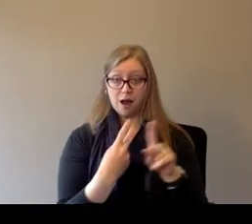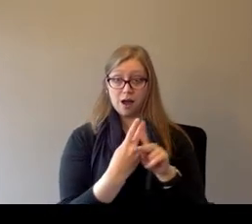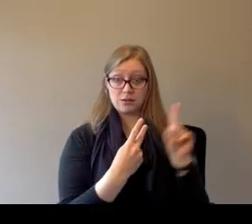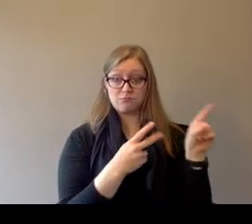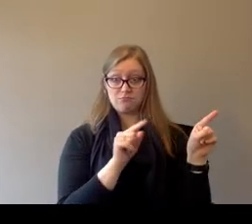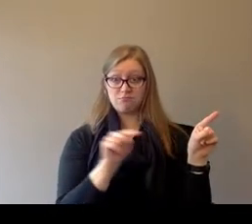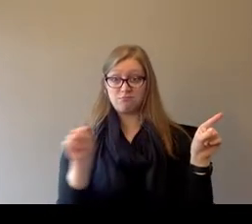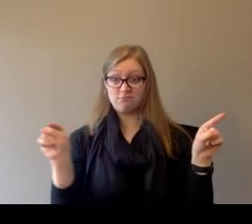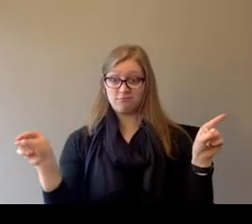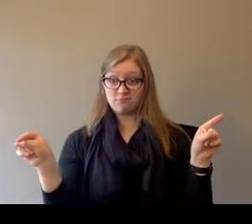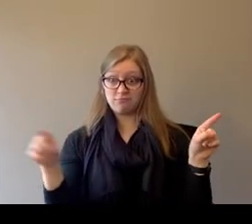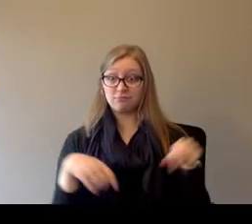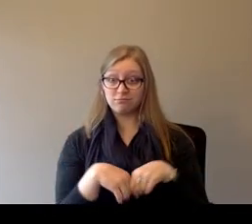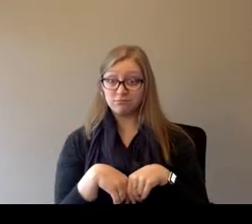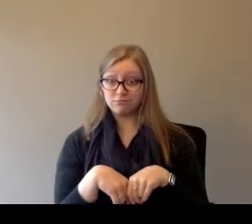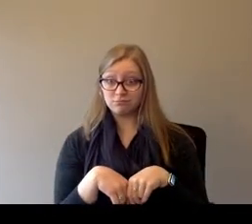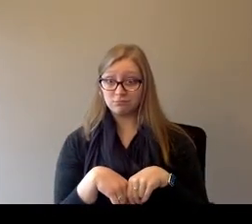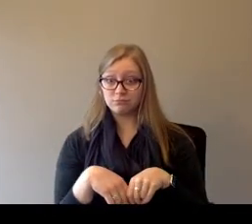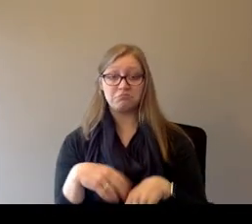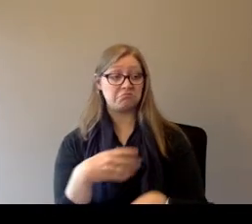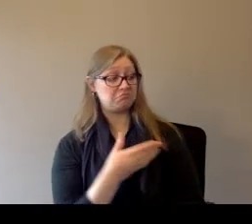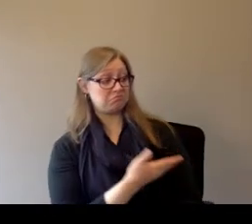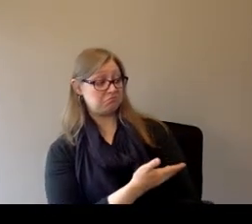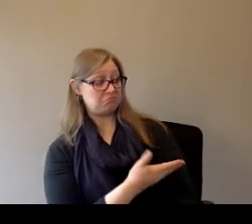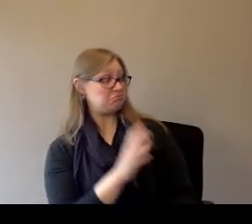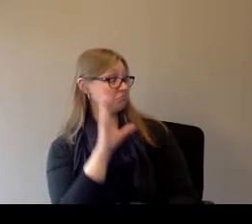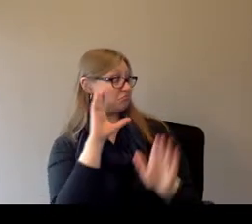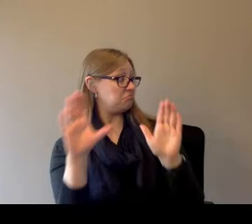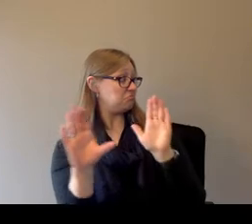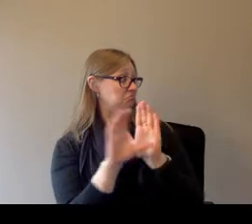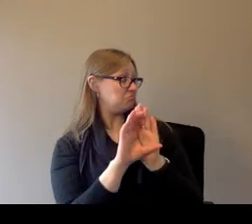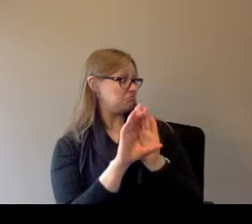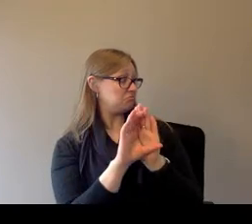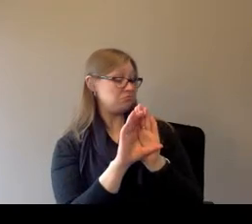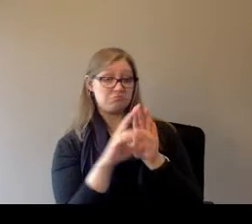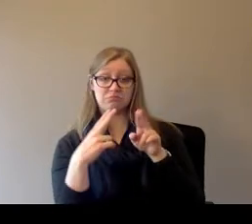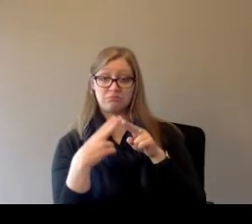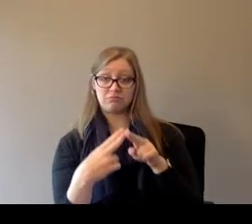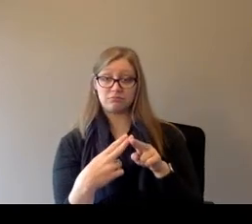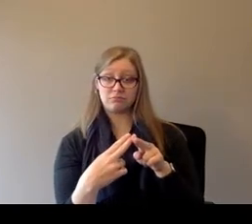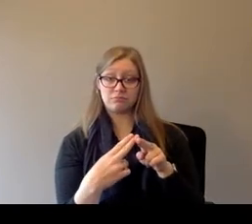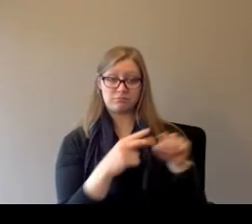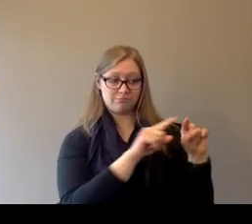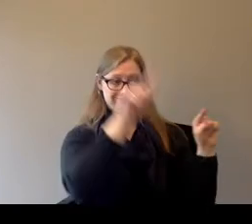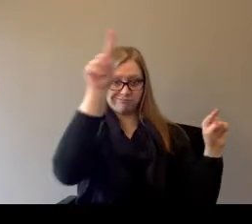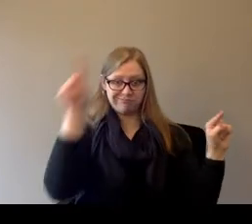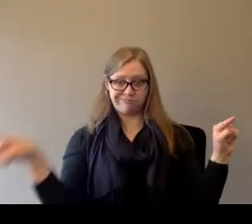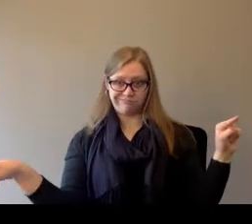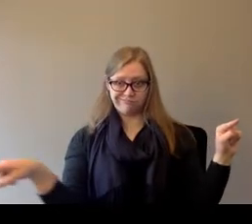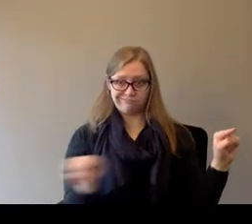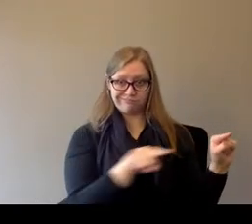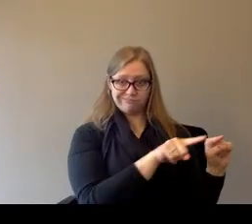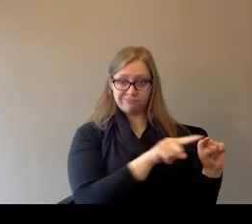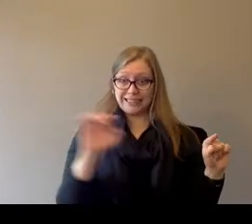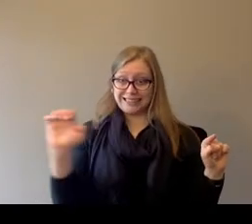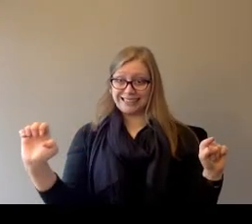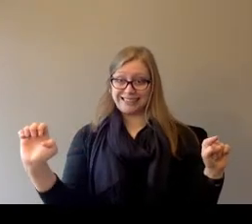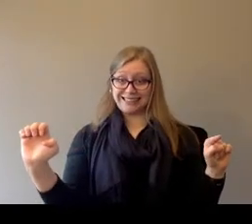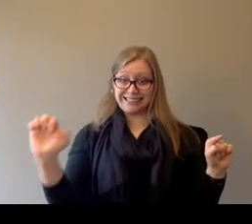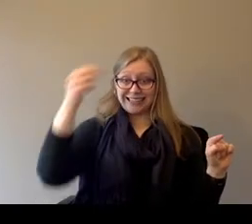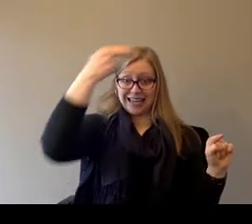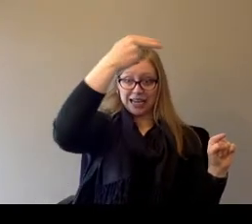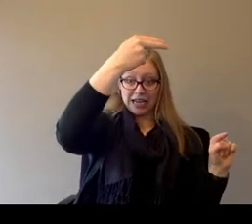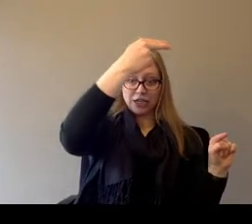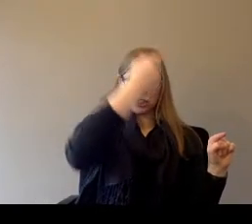All right, so you can see here we have a triangle. It's named EHG, and there it is,